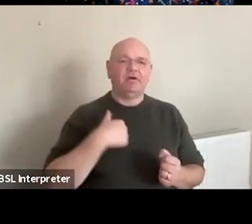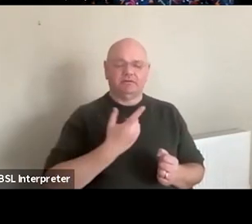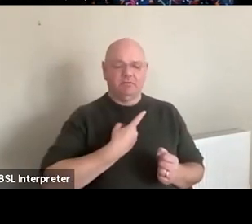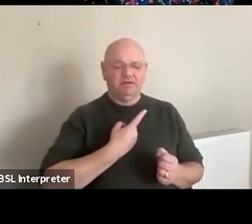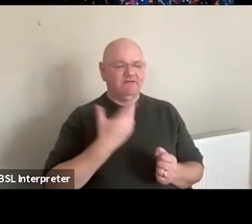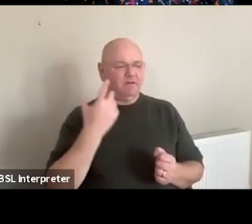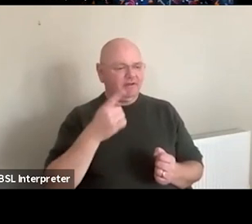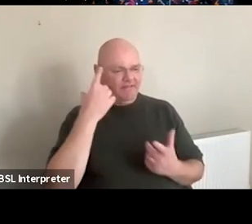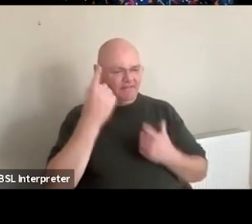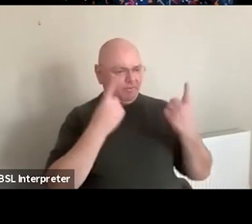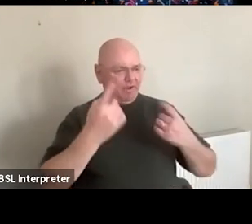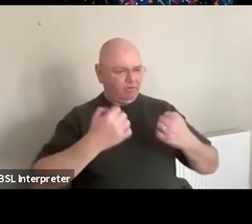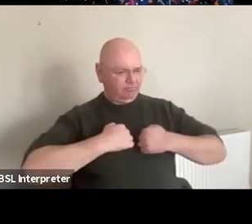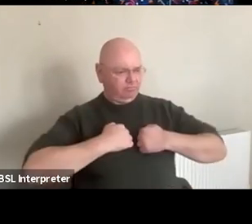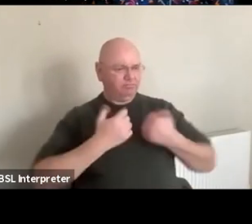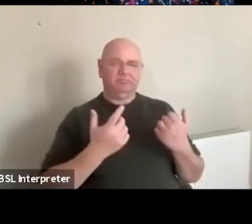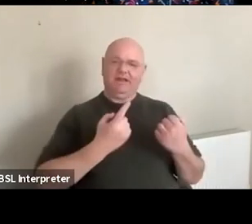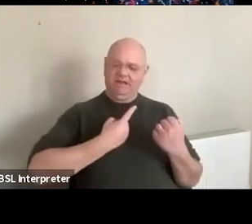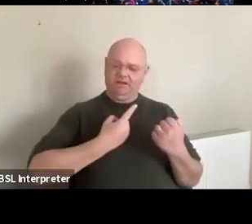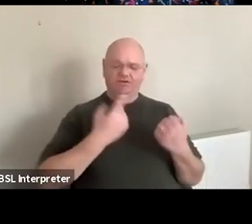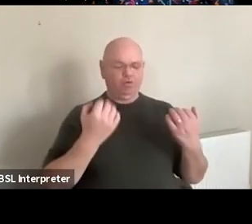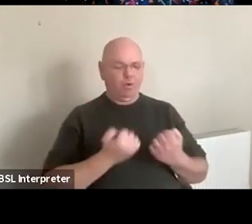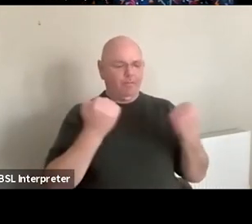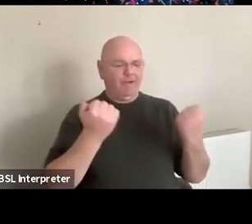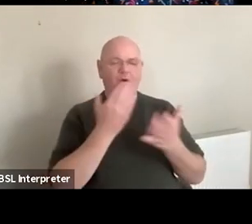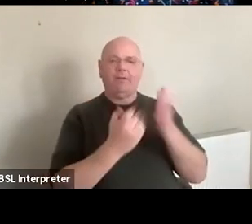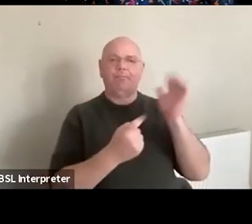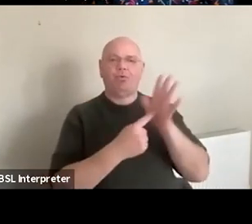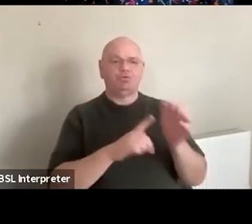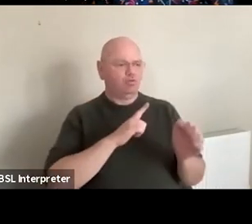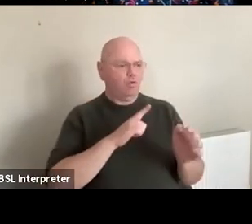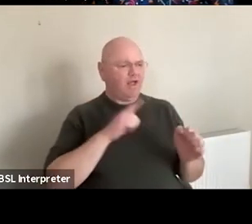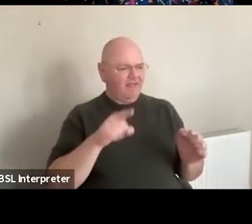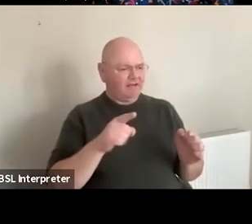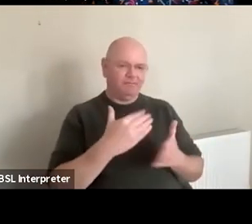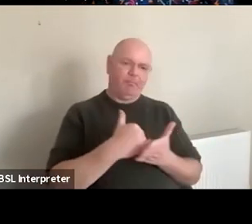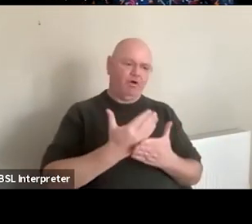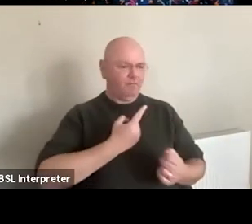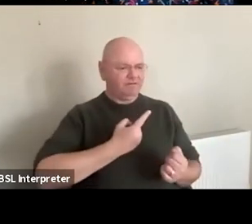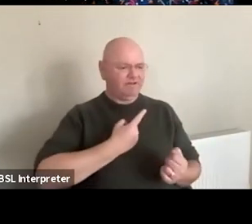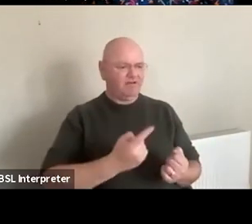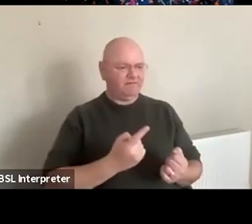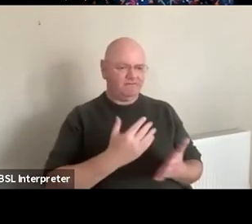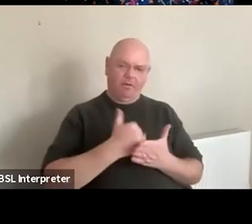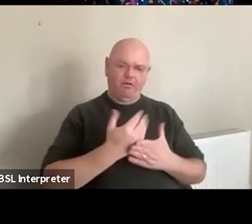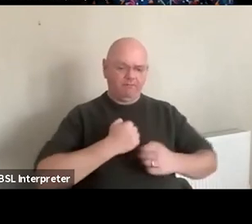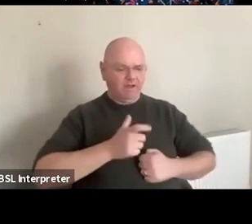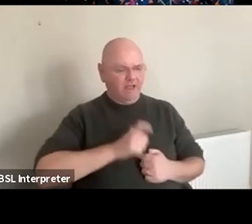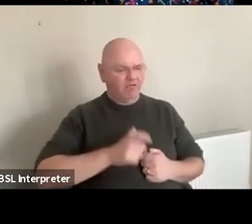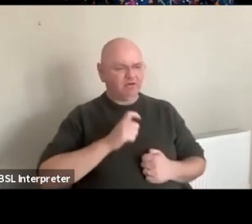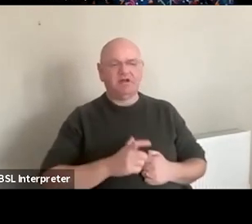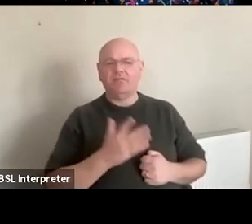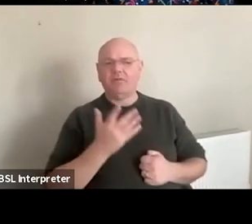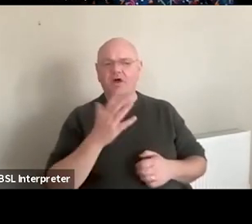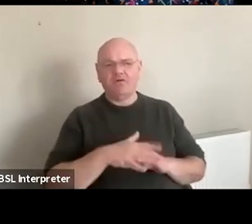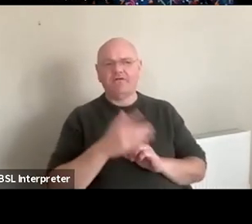my power as something that was important, something that made me, that something that grounded myself. And actually, the last few years has taught me so much